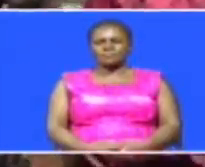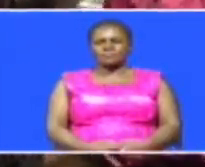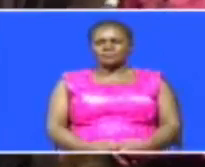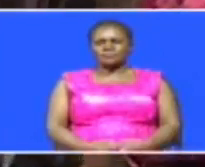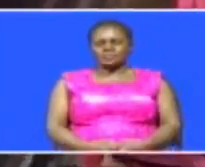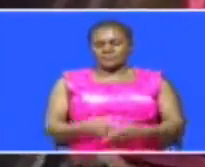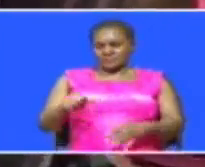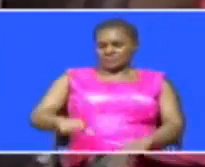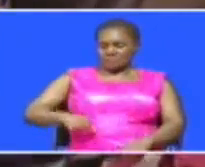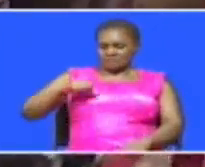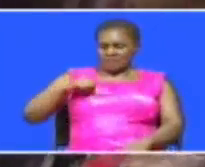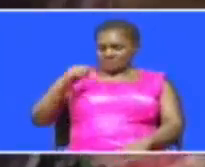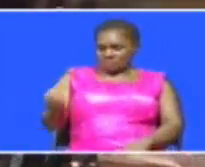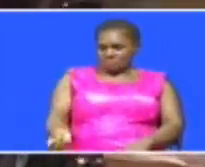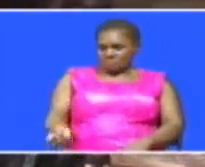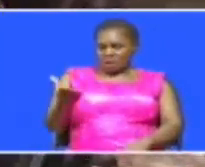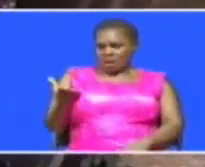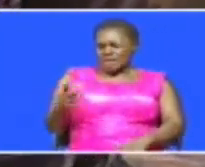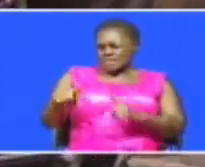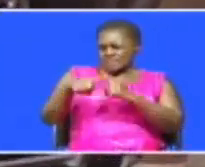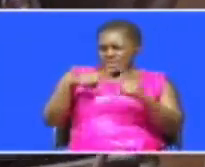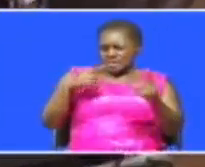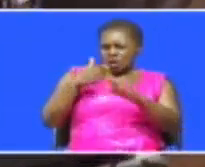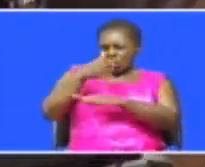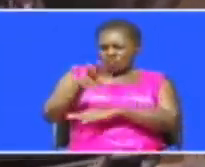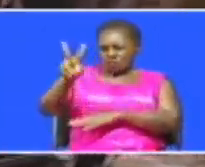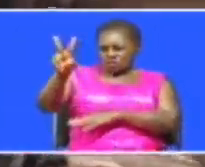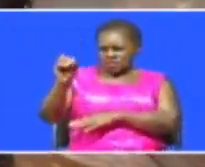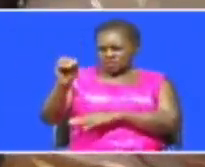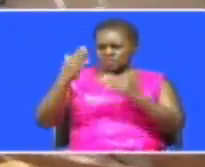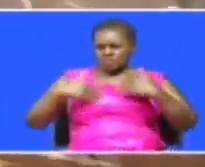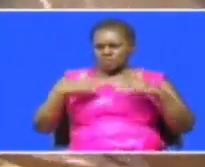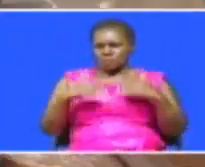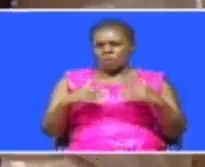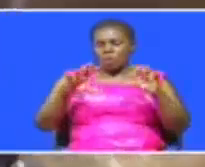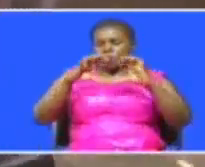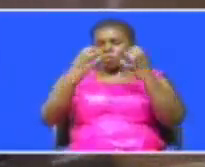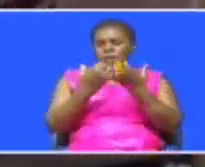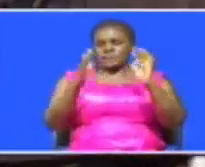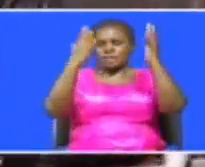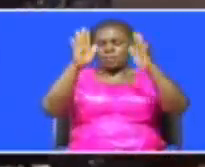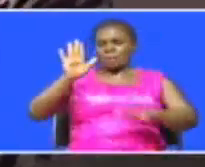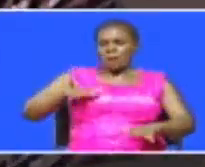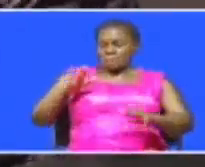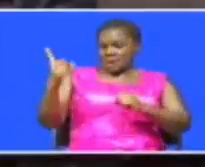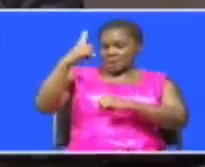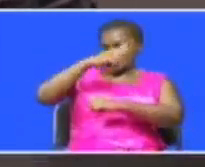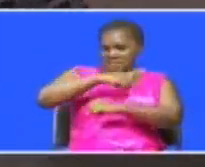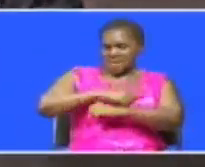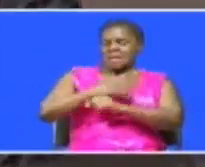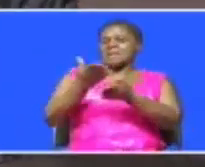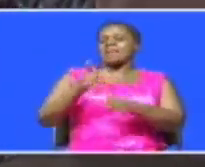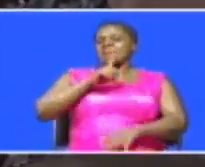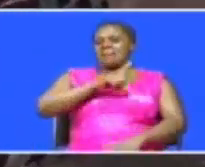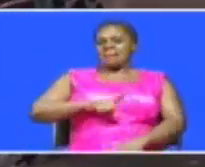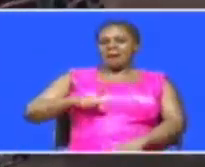Njeri had survived a terror attack that claimed more than 20 lives, and as the world celebrates Mother's Day, she's lucky